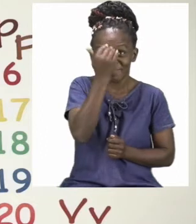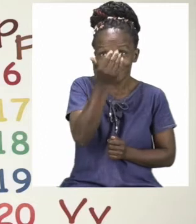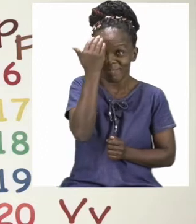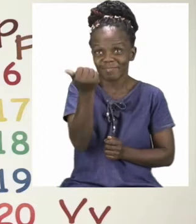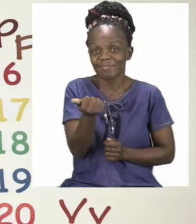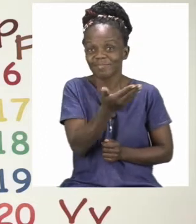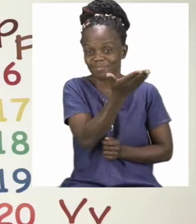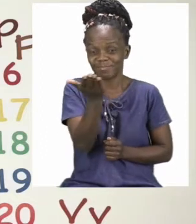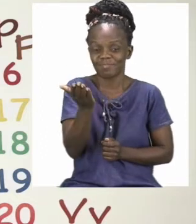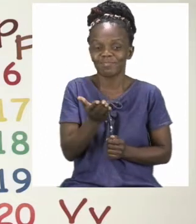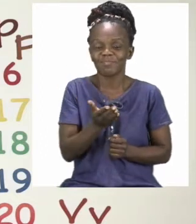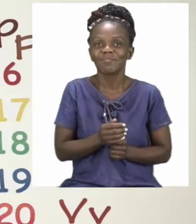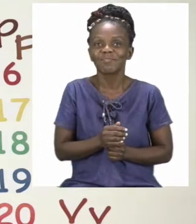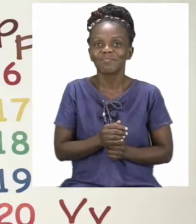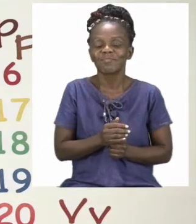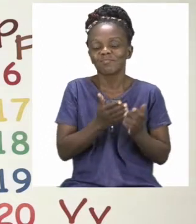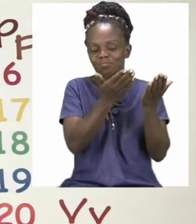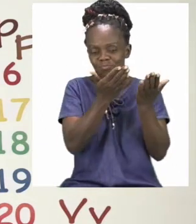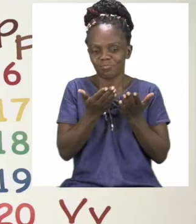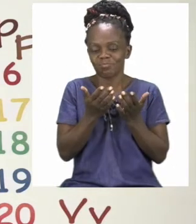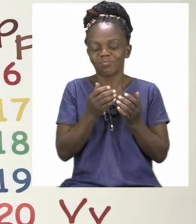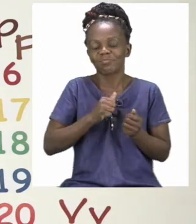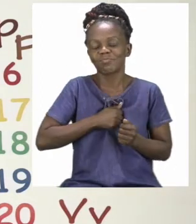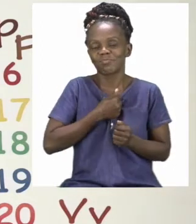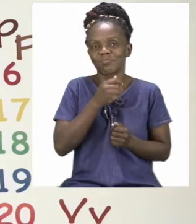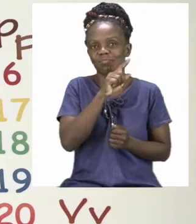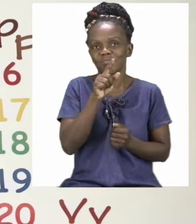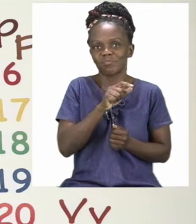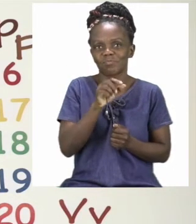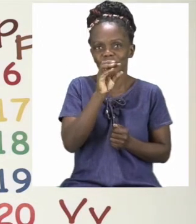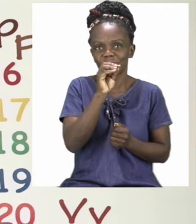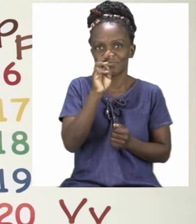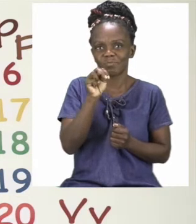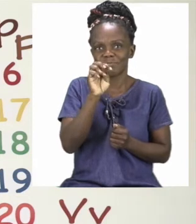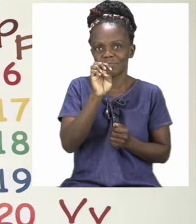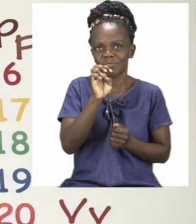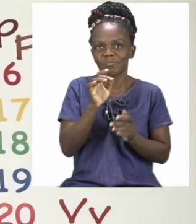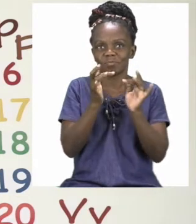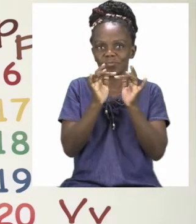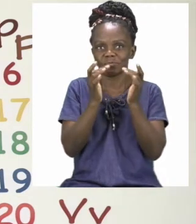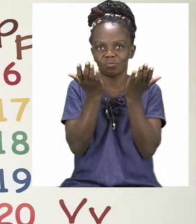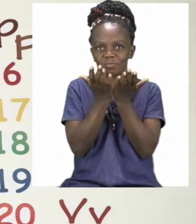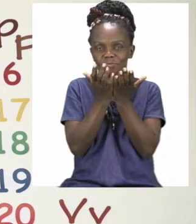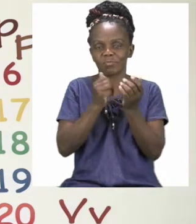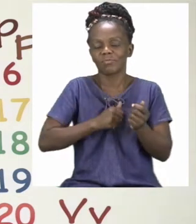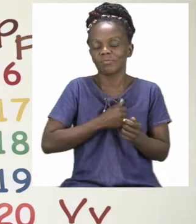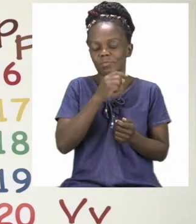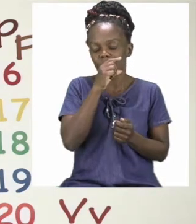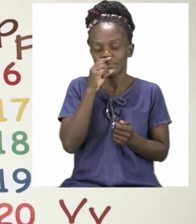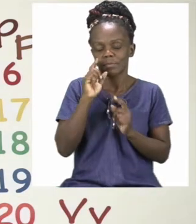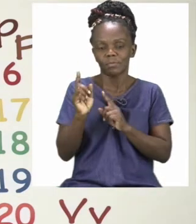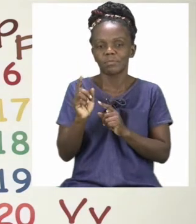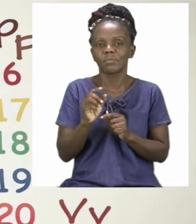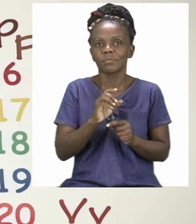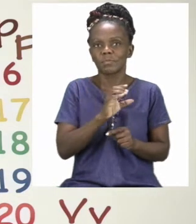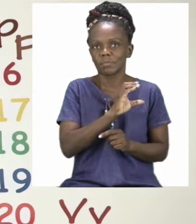Hello everyone and welcome to My Zone Online School. My name is Teacher Mutsa and thank